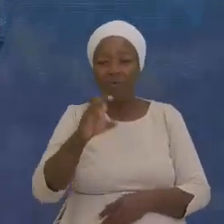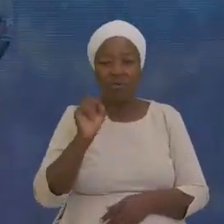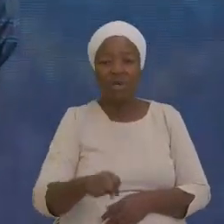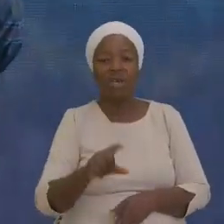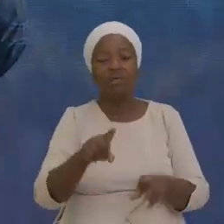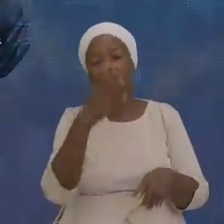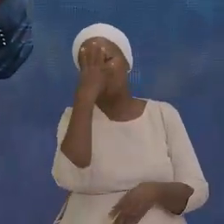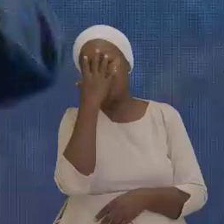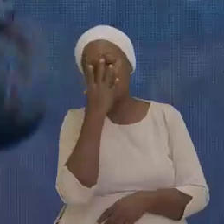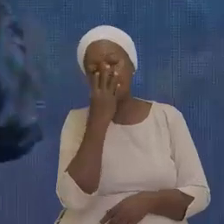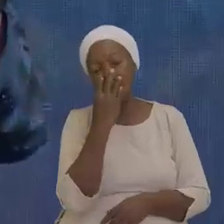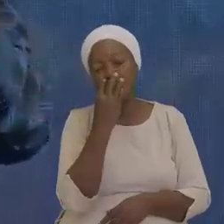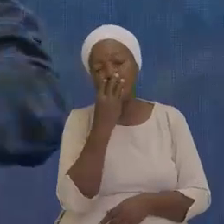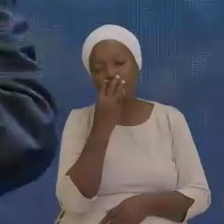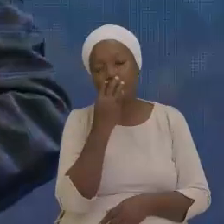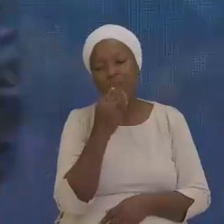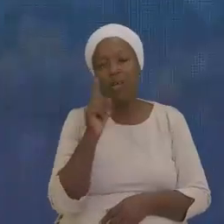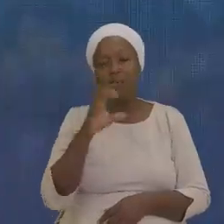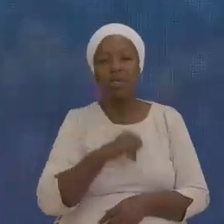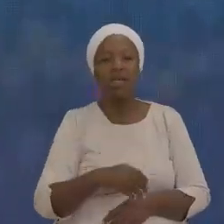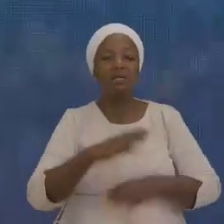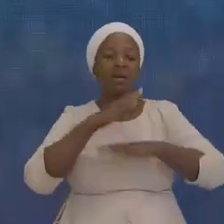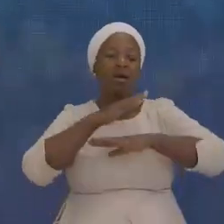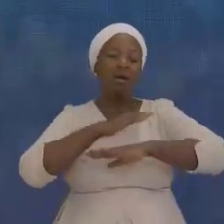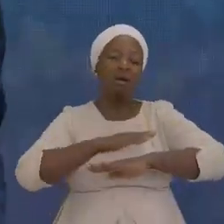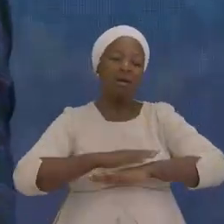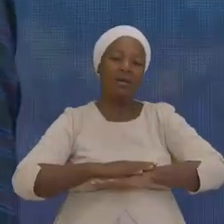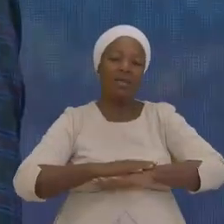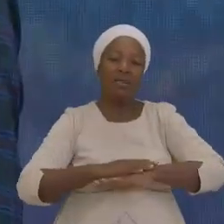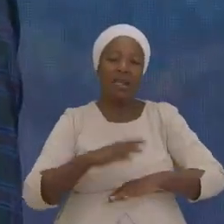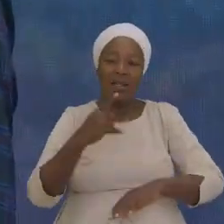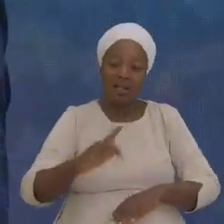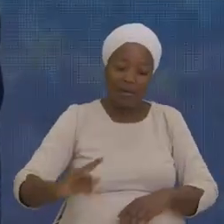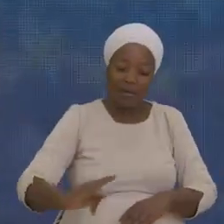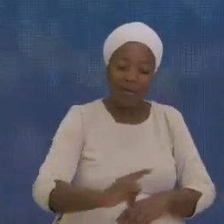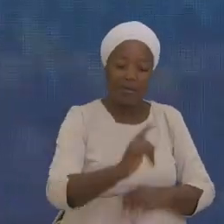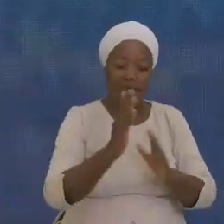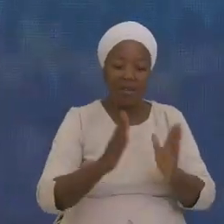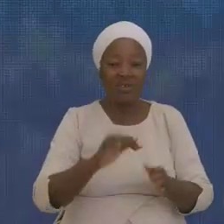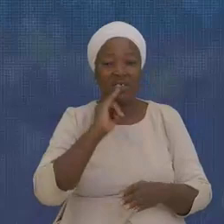sleep, you can relax. The pilot is at work.